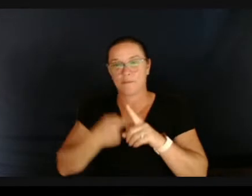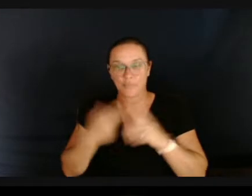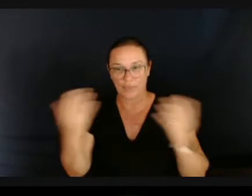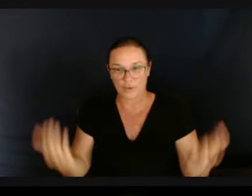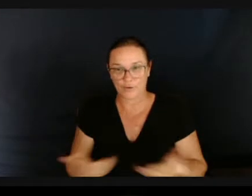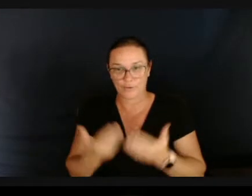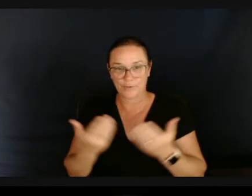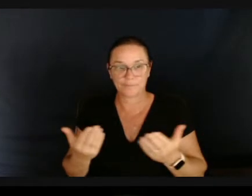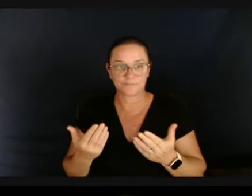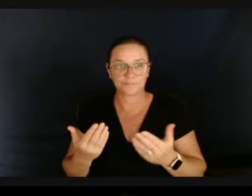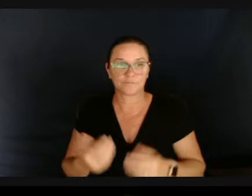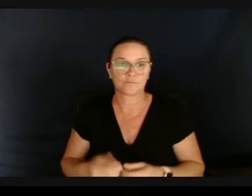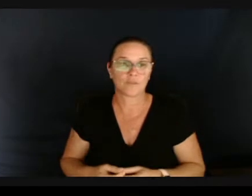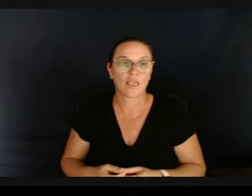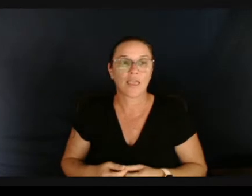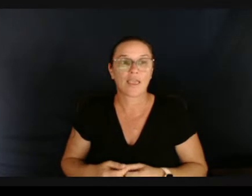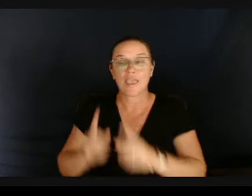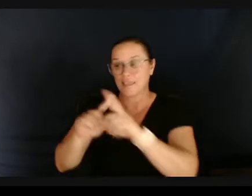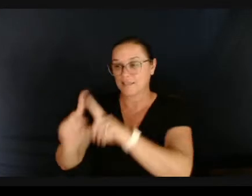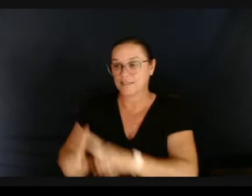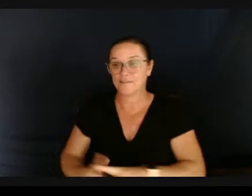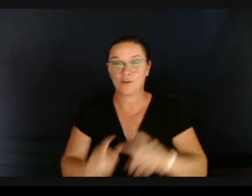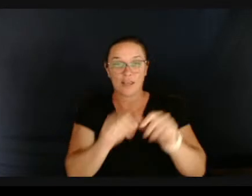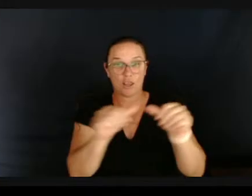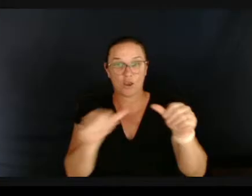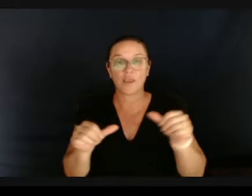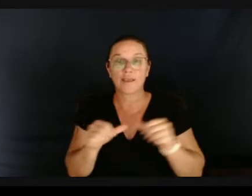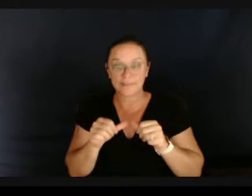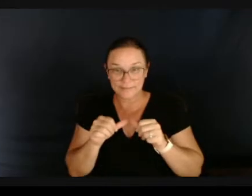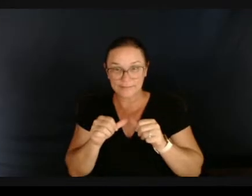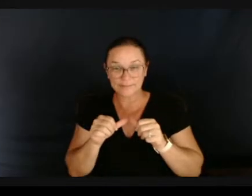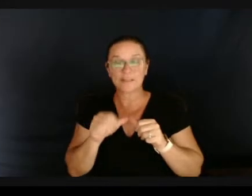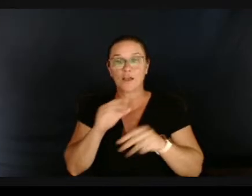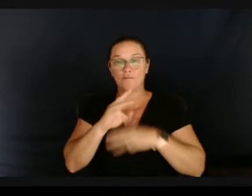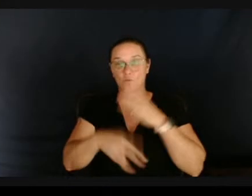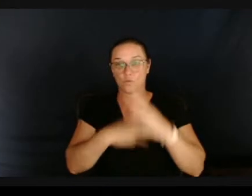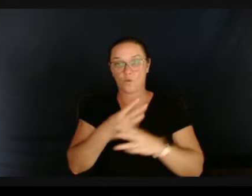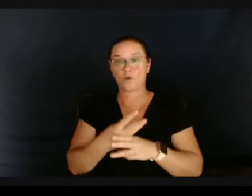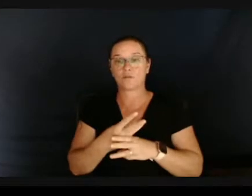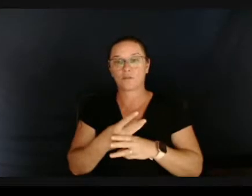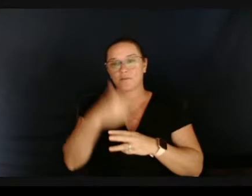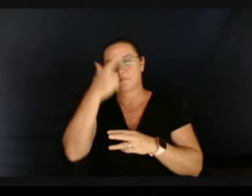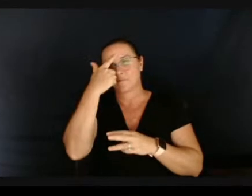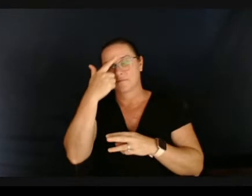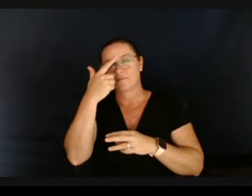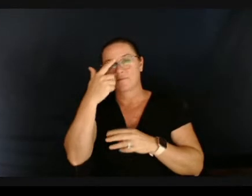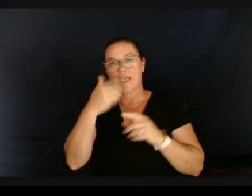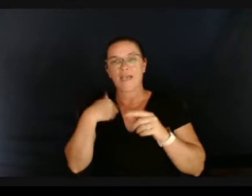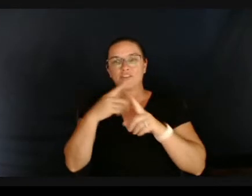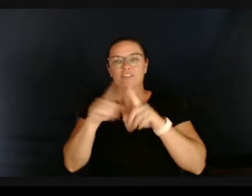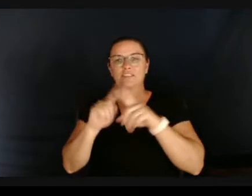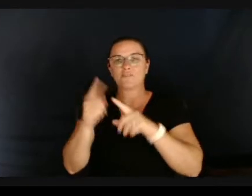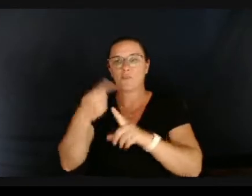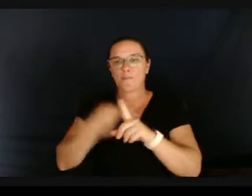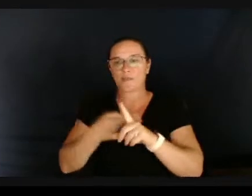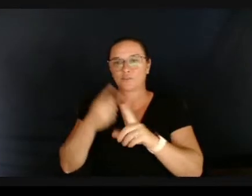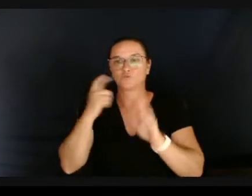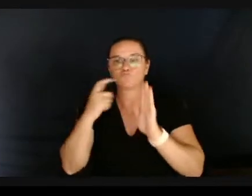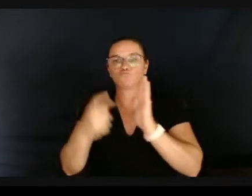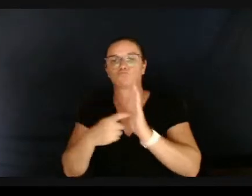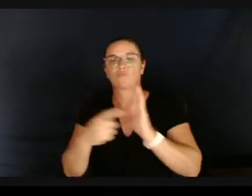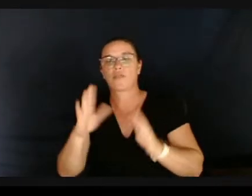Awareness Months that are different months in different parts of the country and world because of their different histories as well there. But